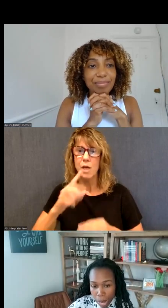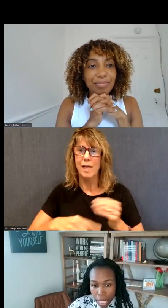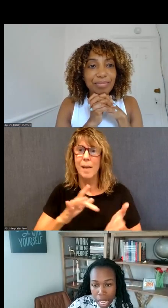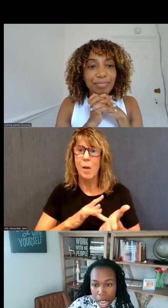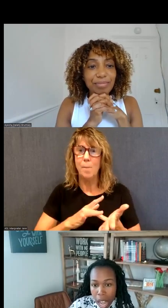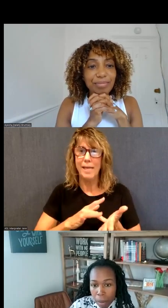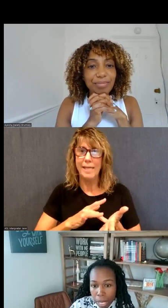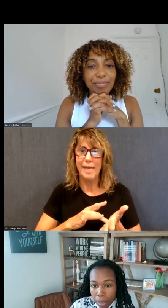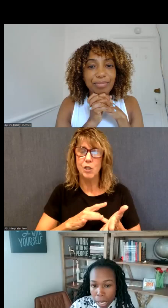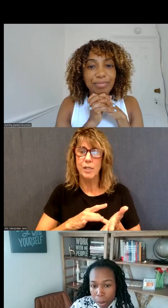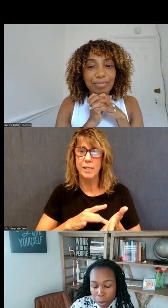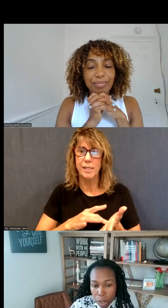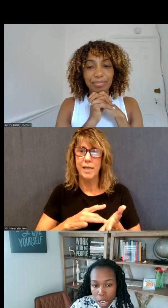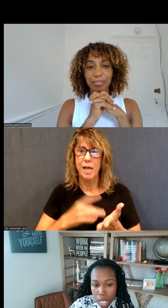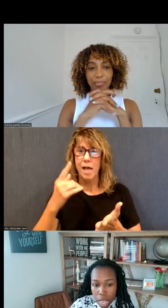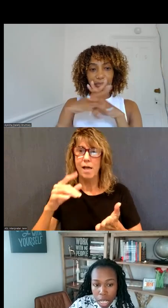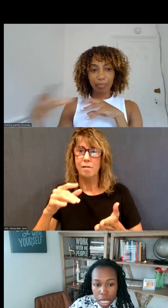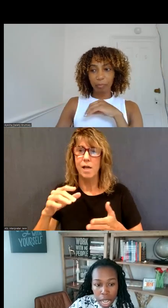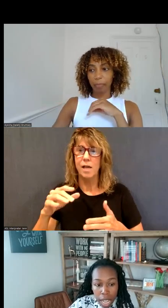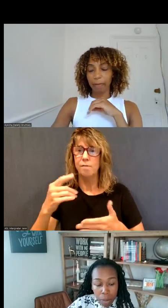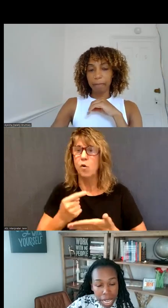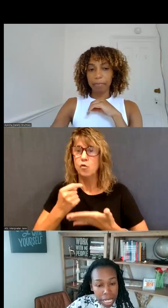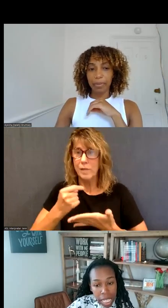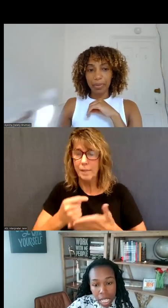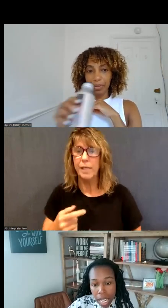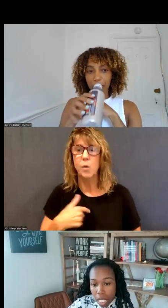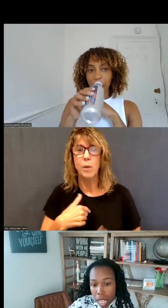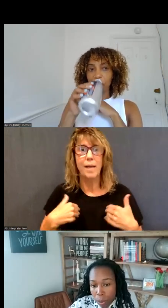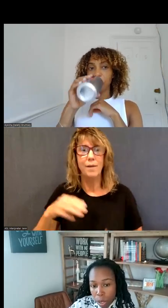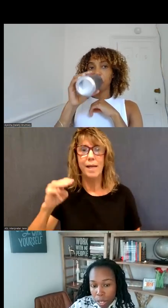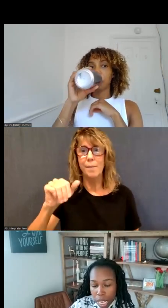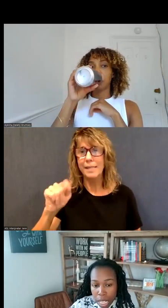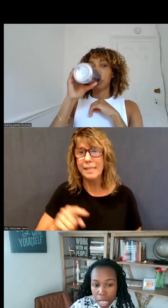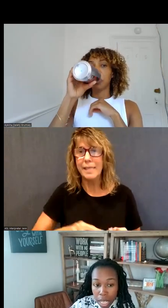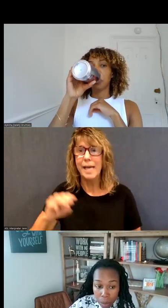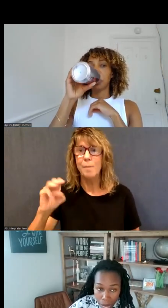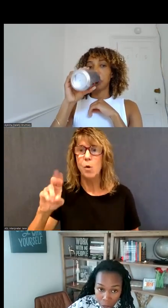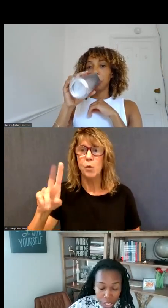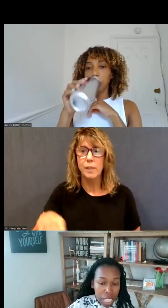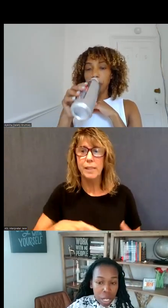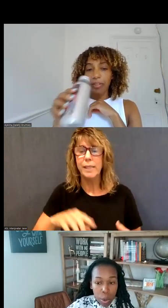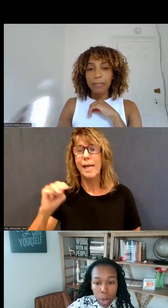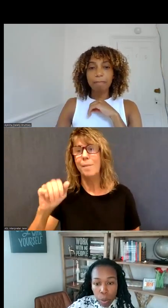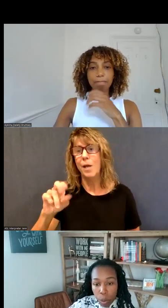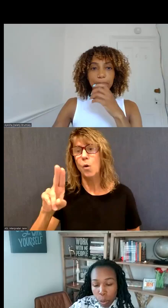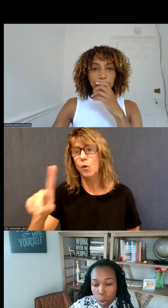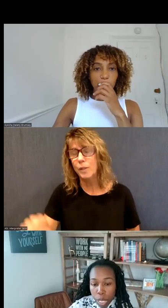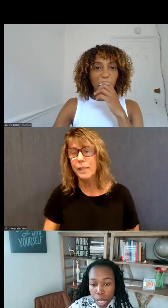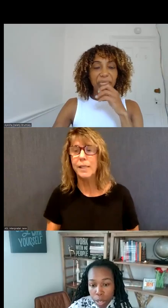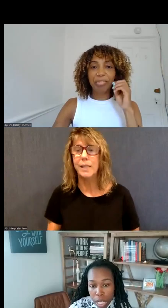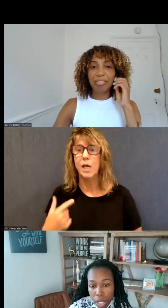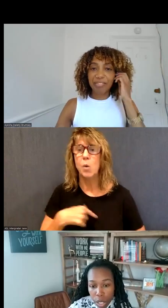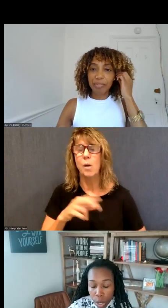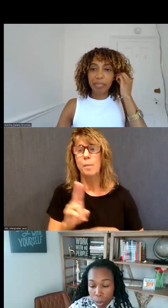medication-assisted treatment. As we talked about before, there's MAT, there's MOUD, there's MAOUD. So